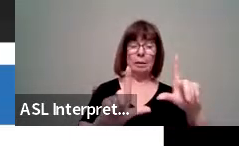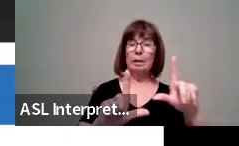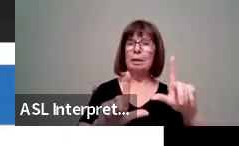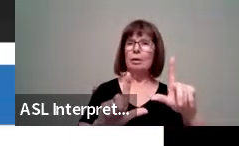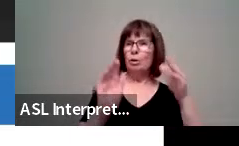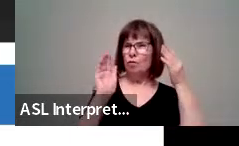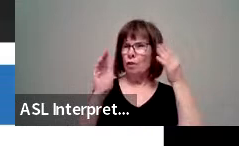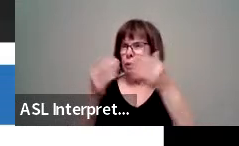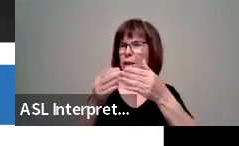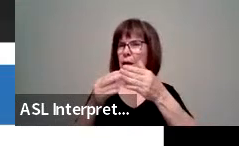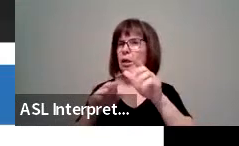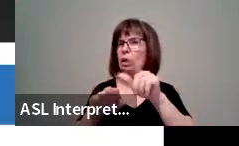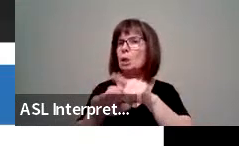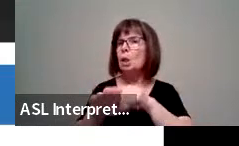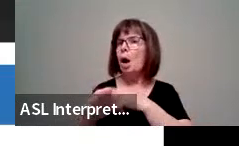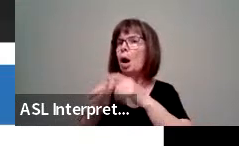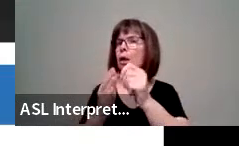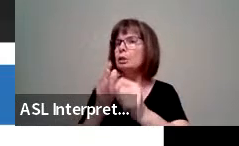And